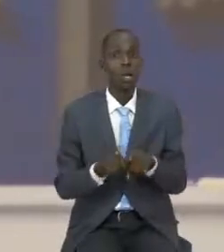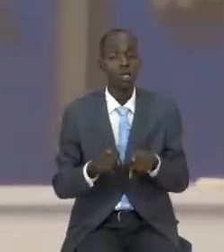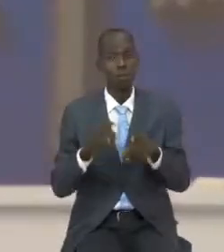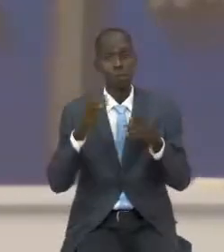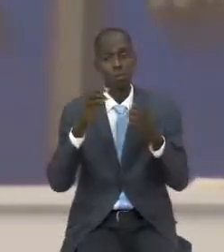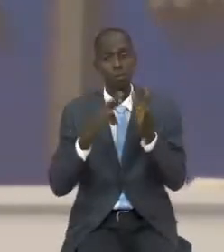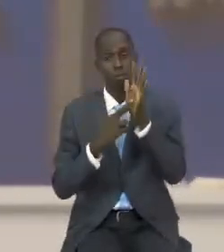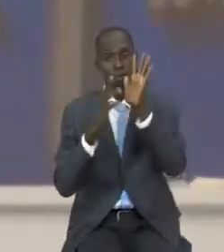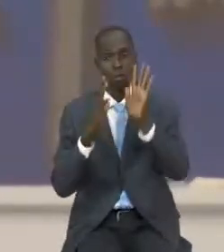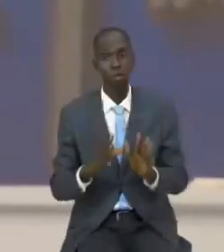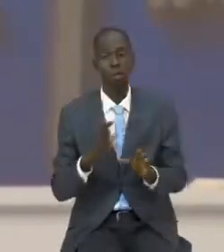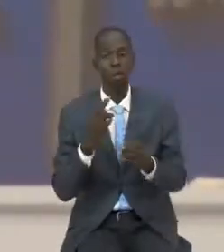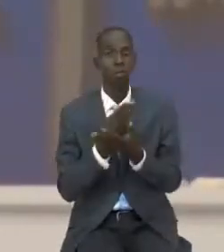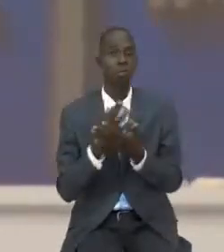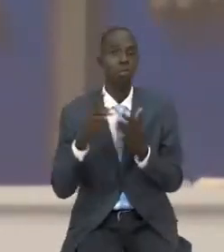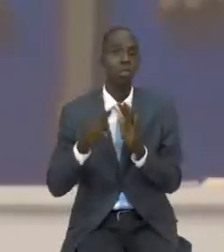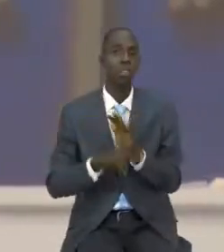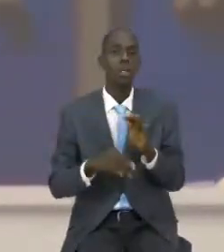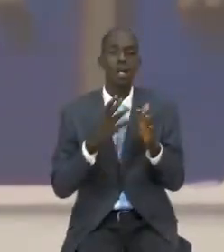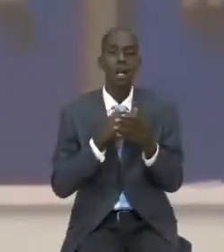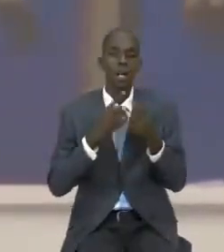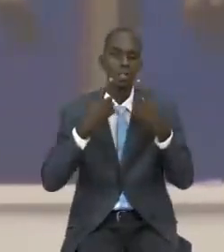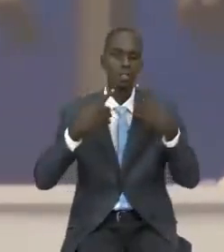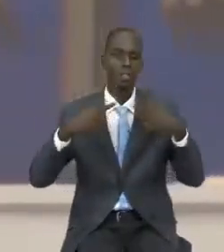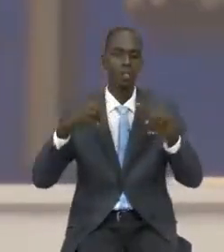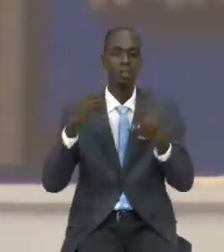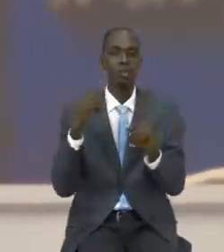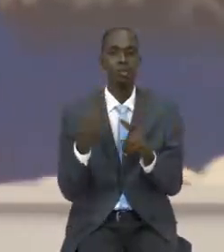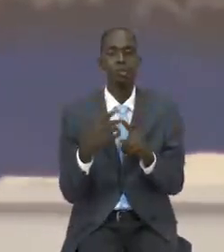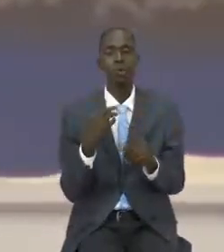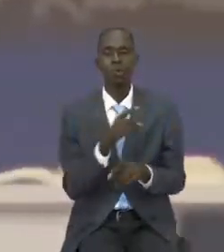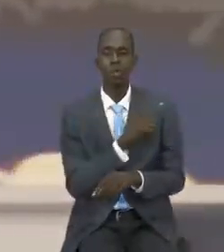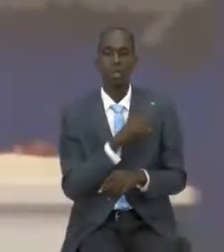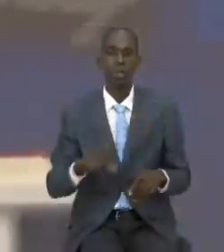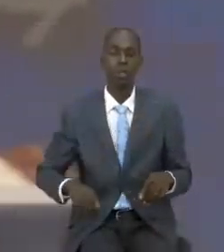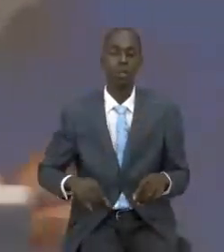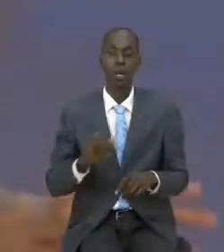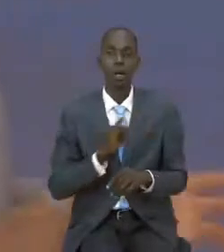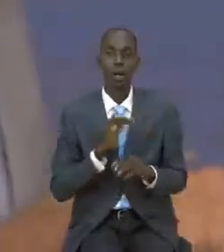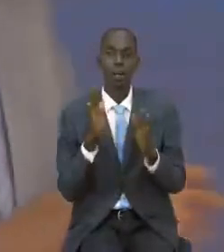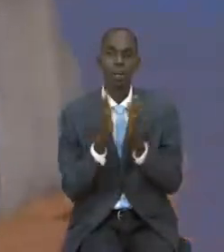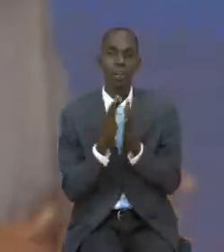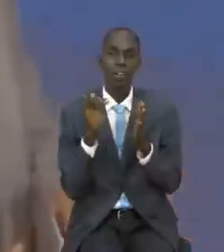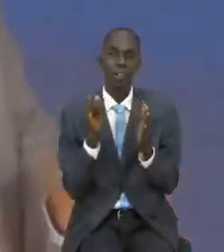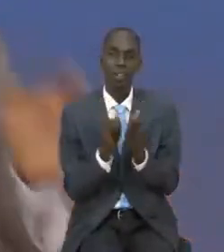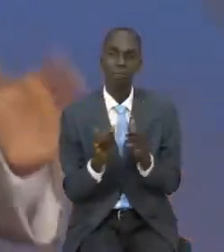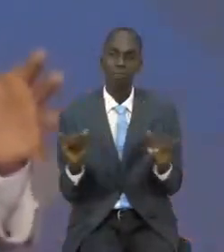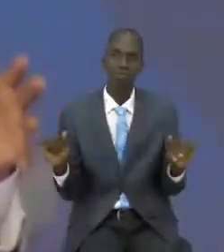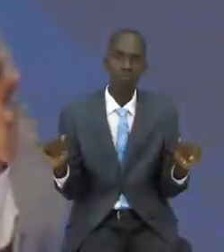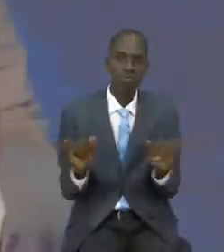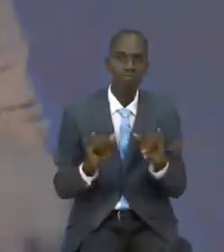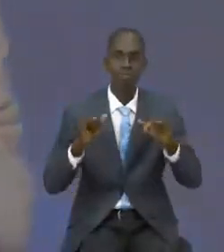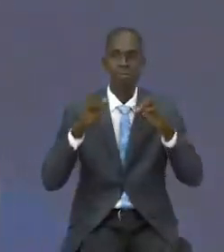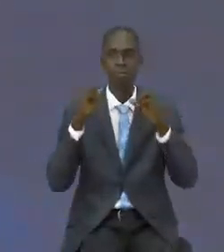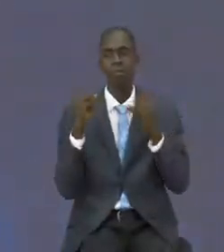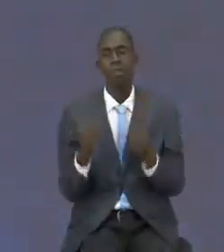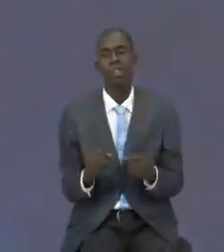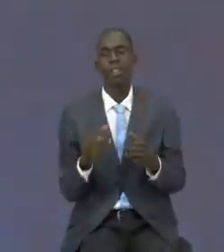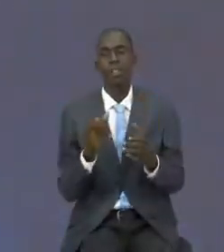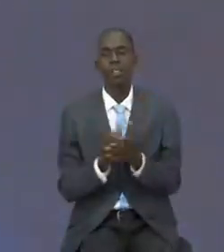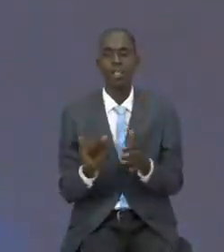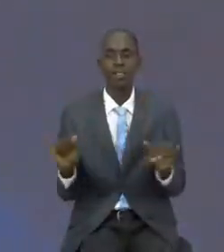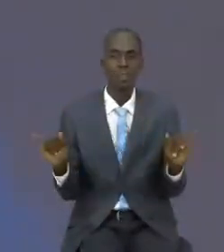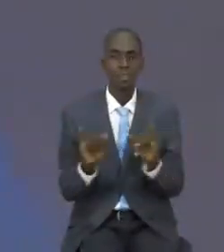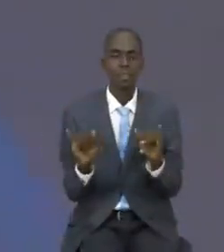they declare the word of the Lord. And I pray that same power, that